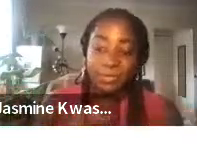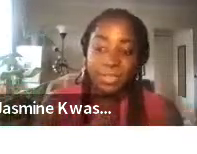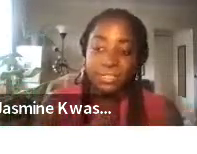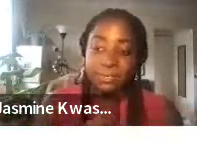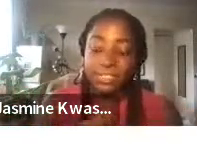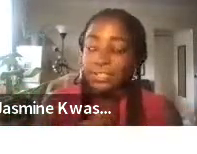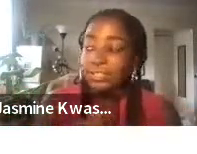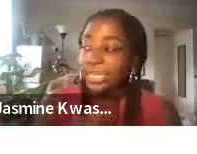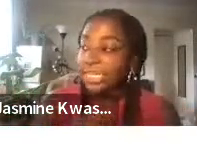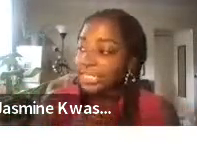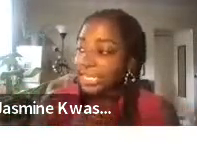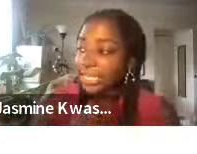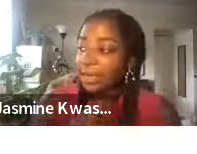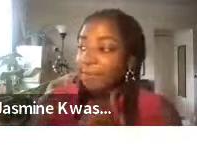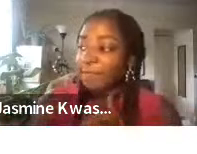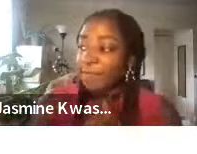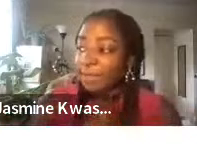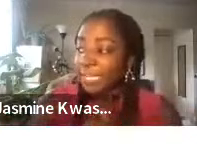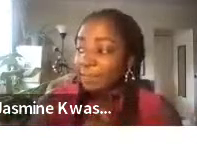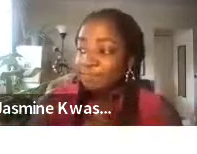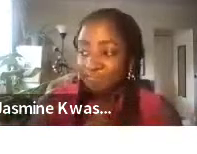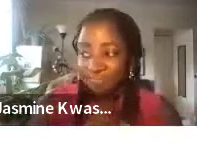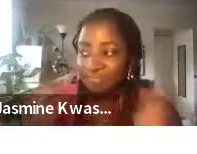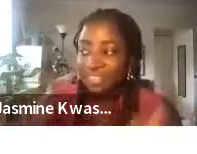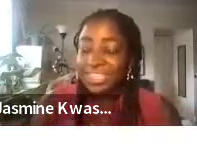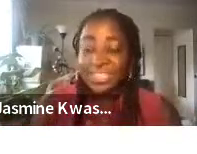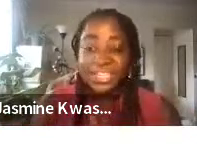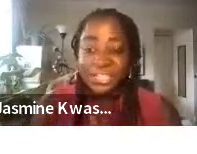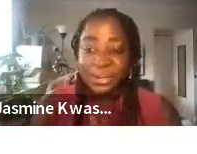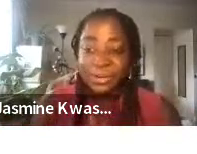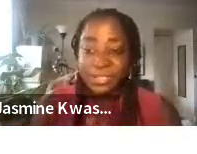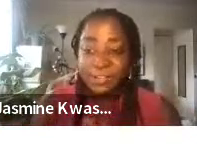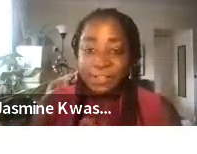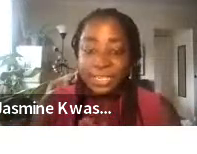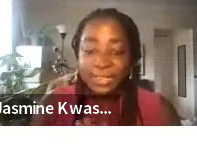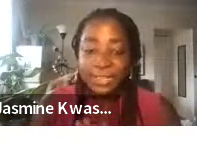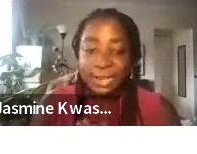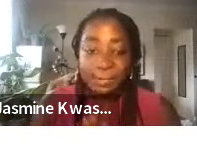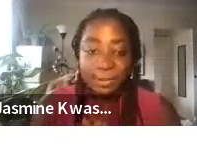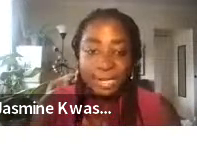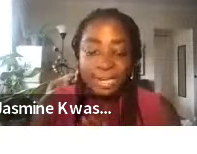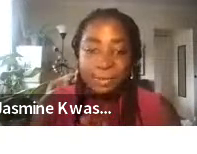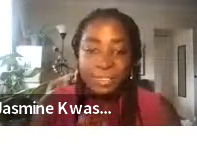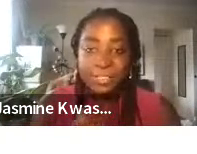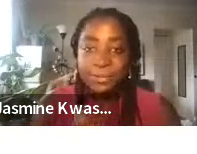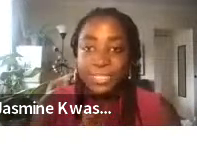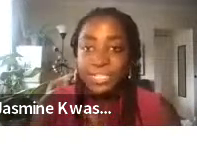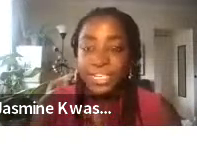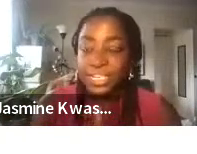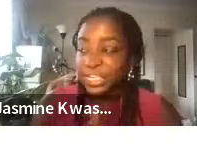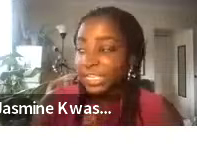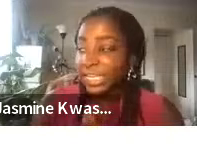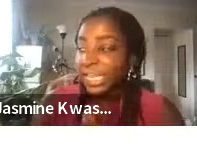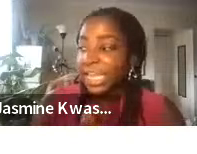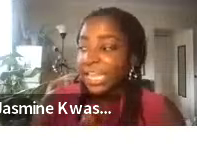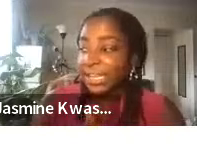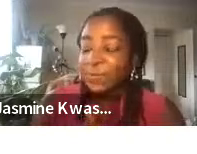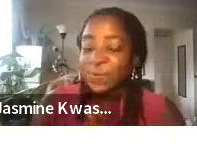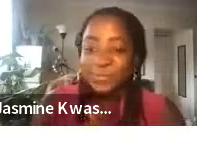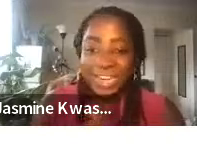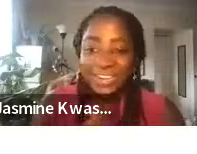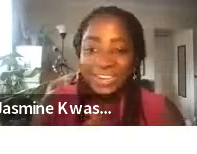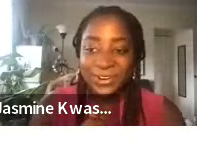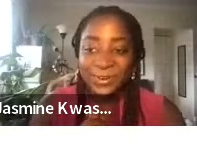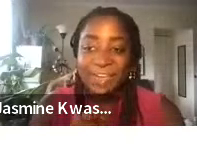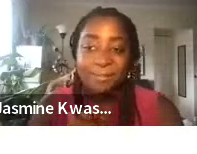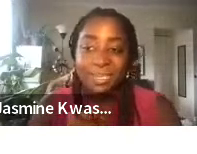for people of color, especially in neuroscience. My family, the indigenous owners of the land that I'm on right now, which is the Osage Nation. And then, of